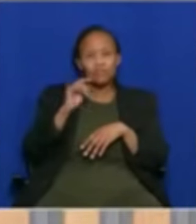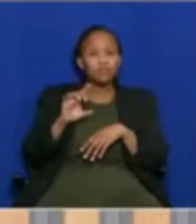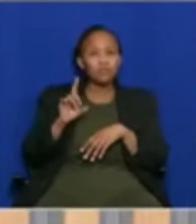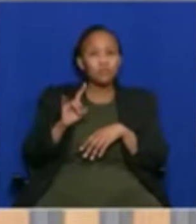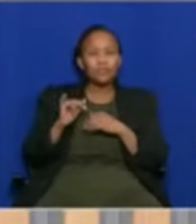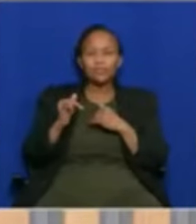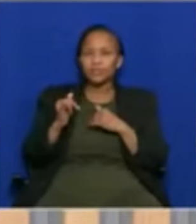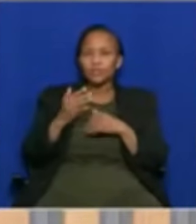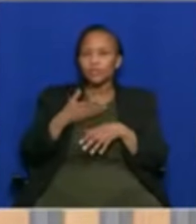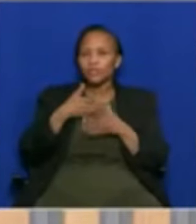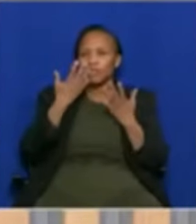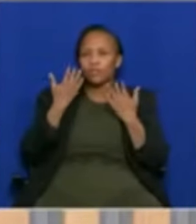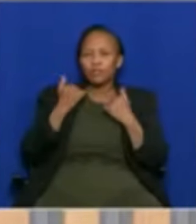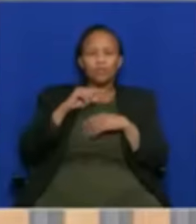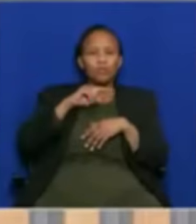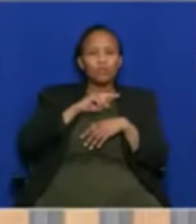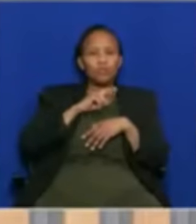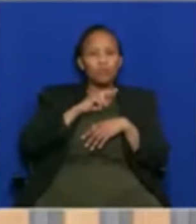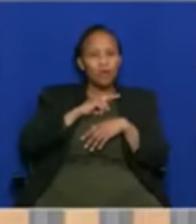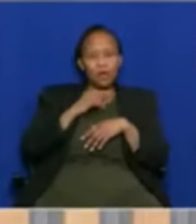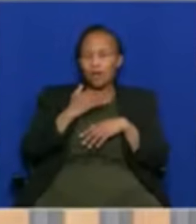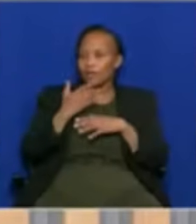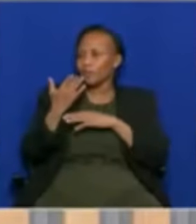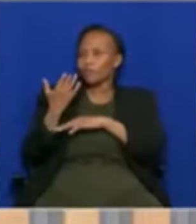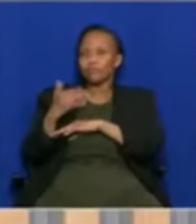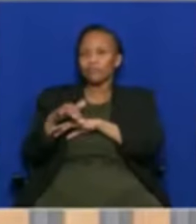outside, why it was done so in